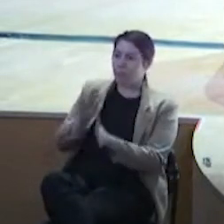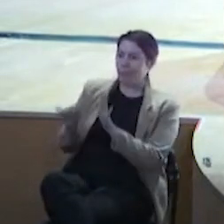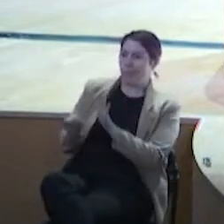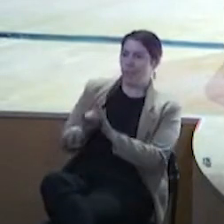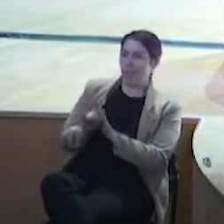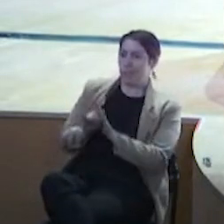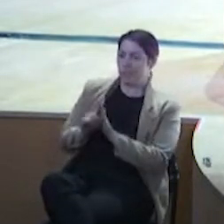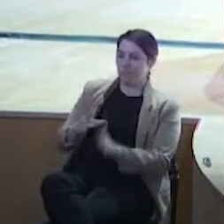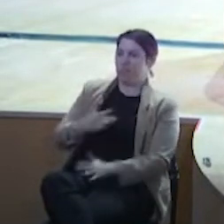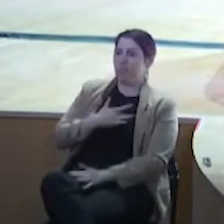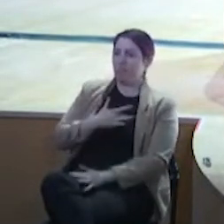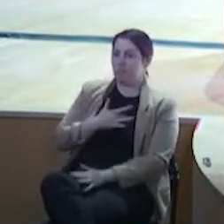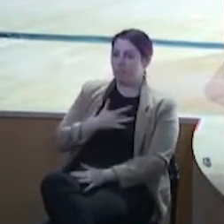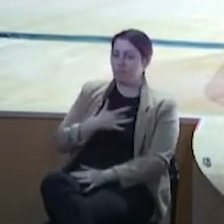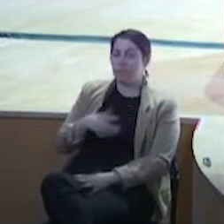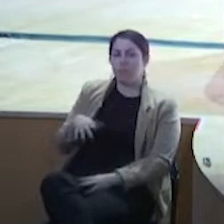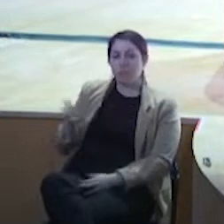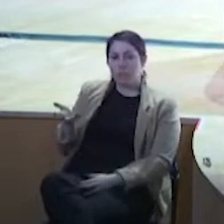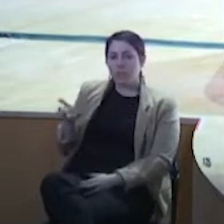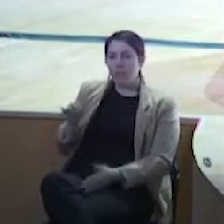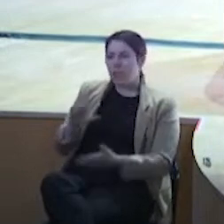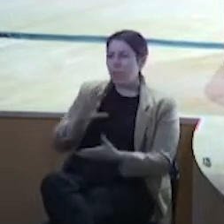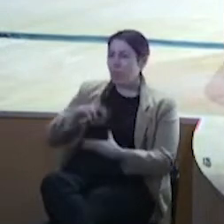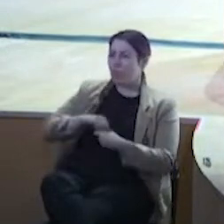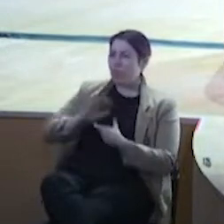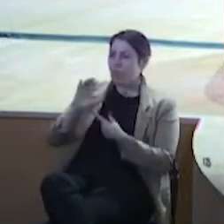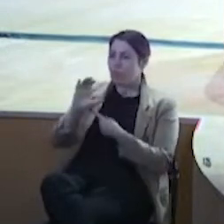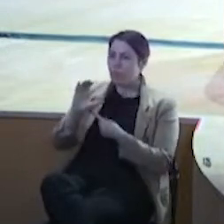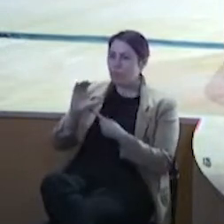do cultural and